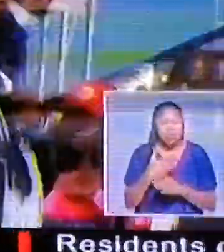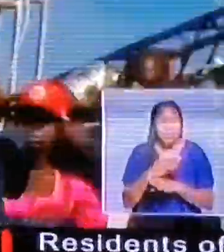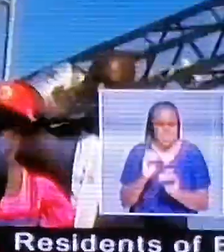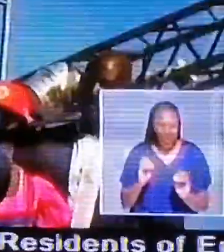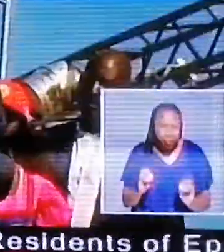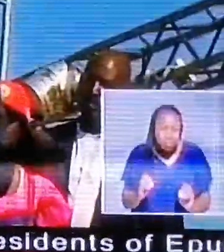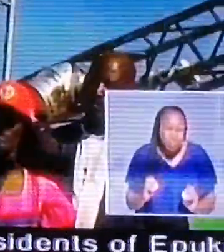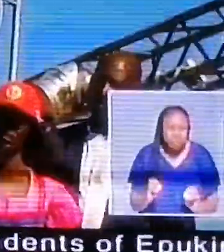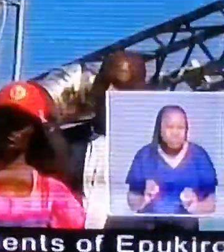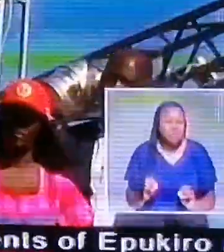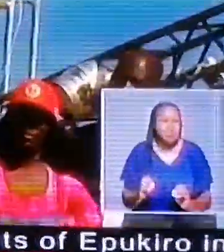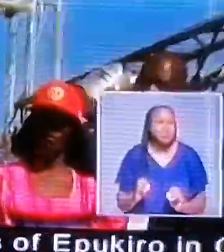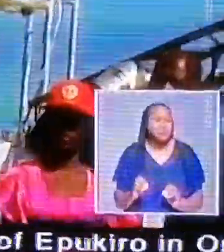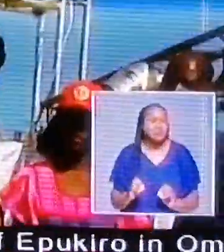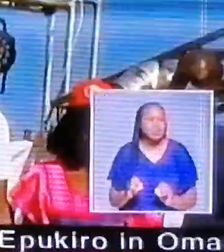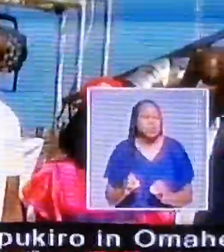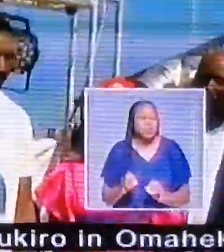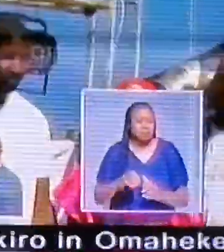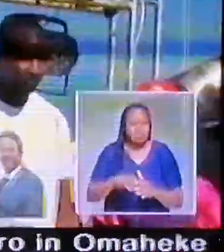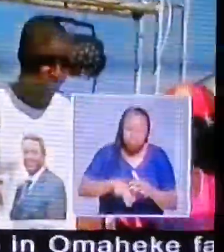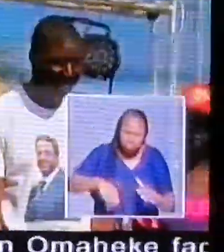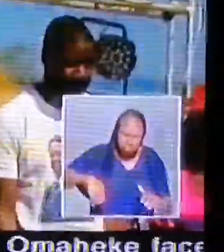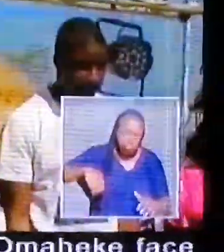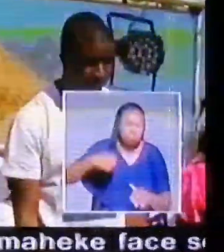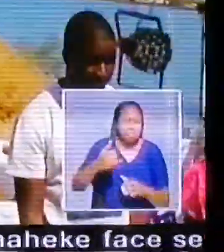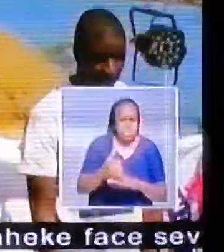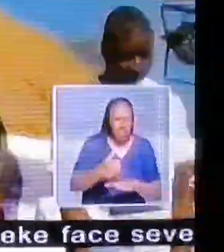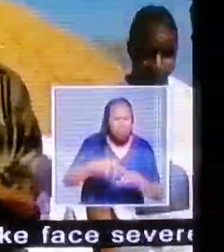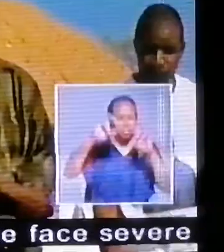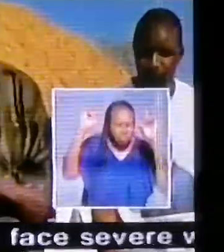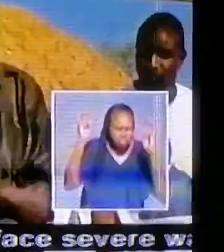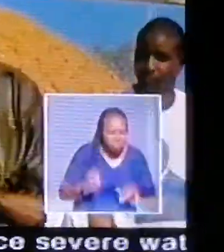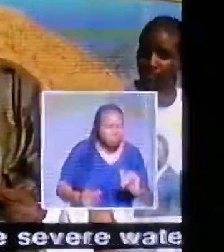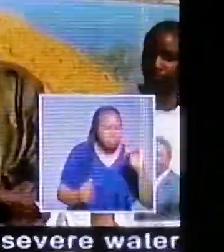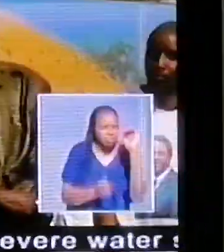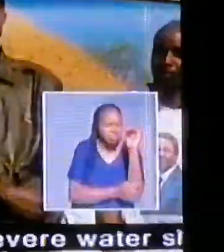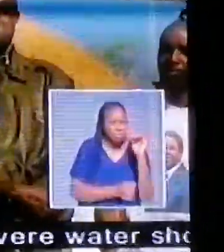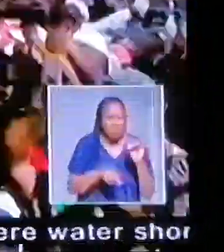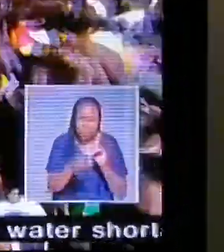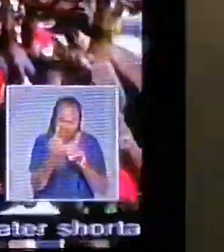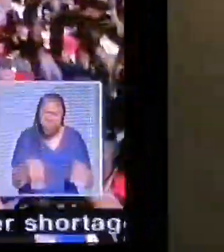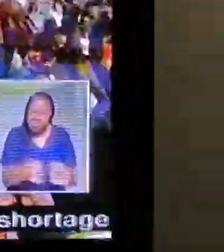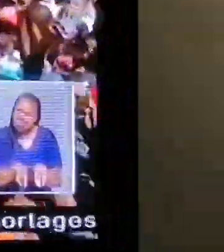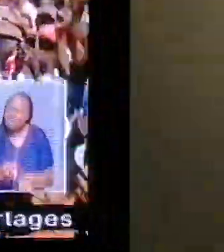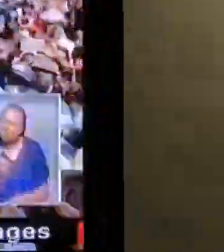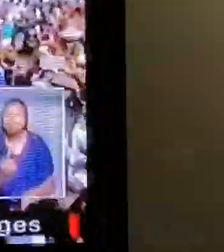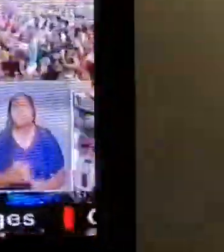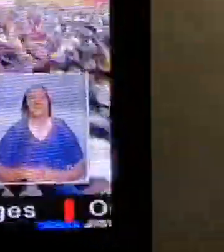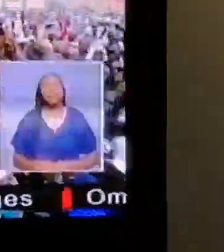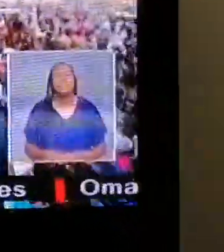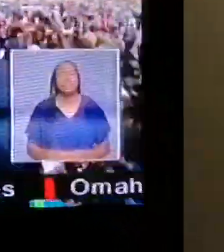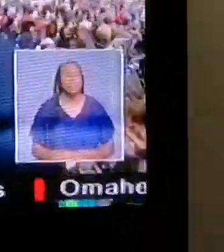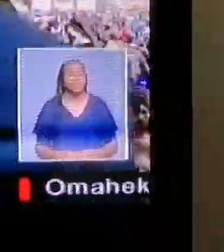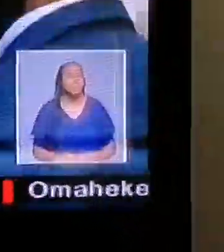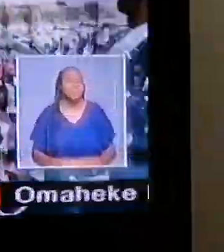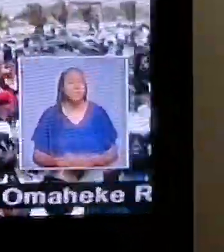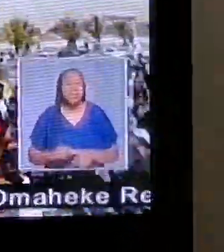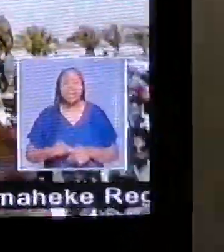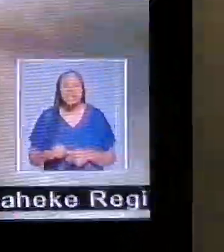dig trenches for cables, for water, electricity, and sewage system. You'll do it for yourself. The presidential